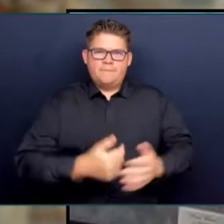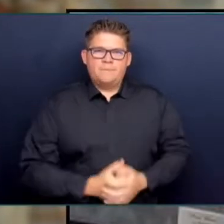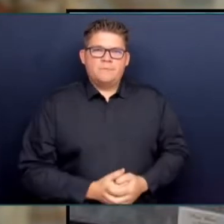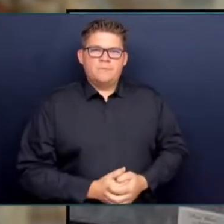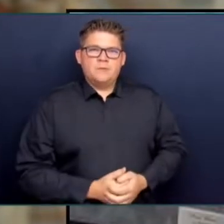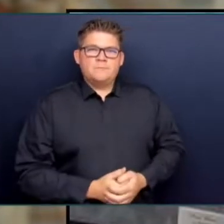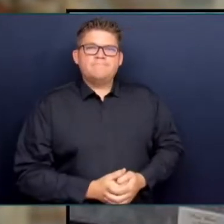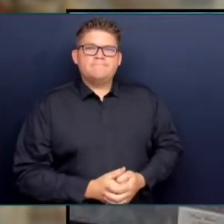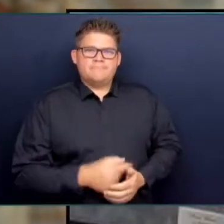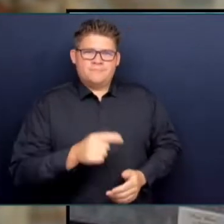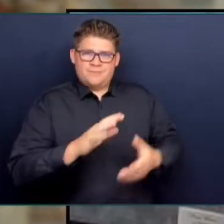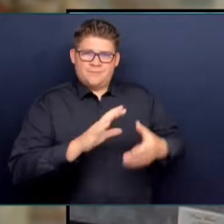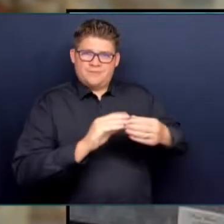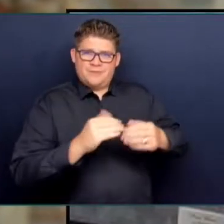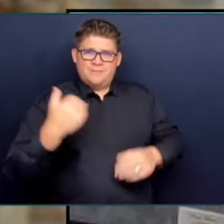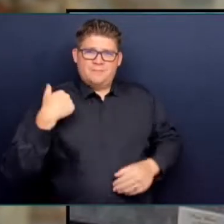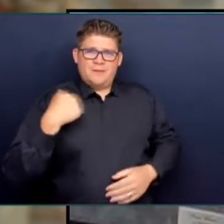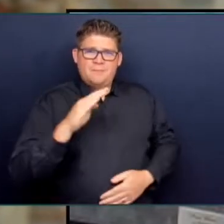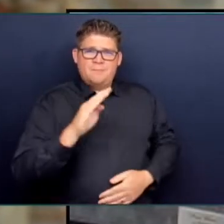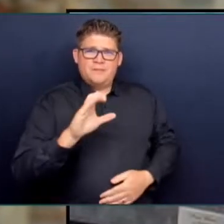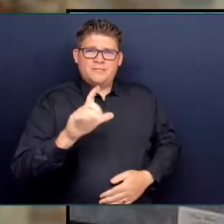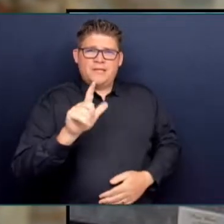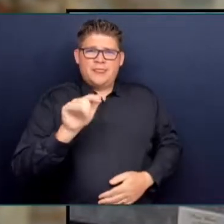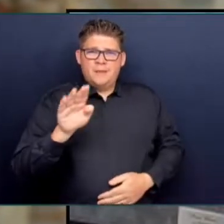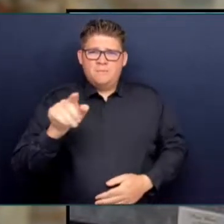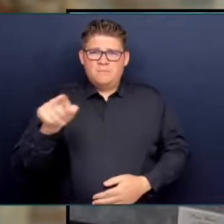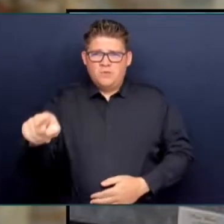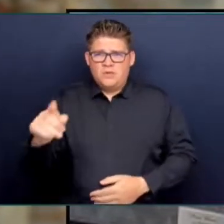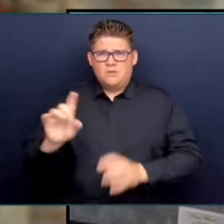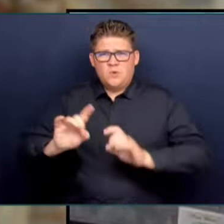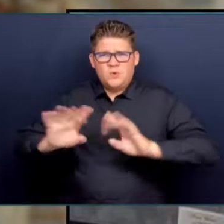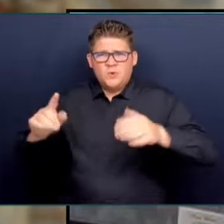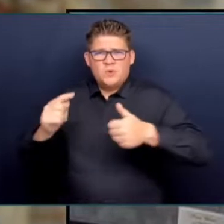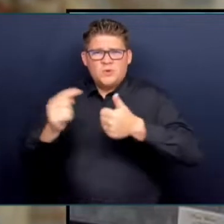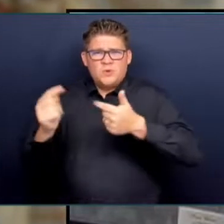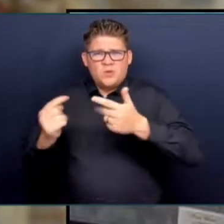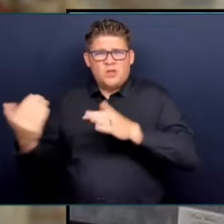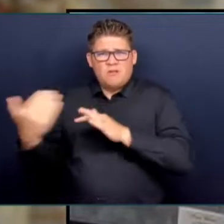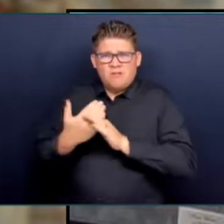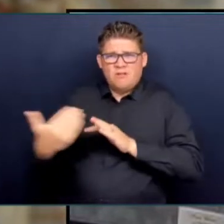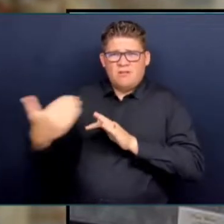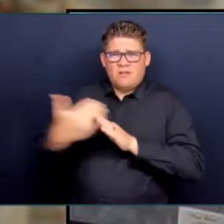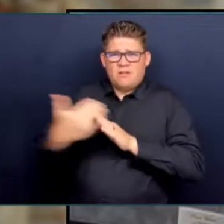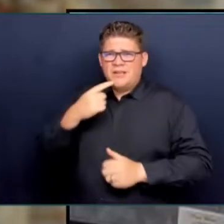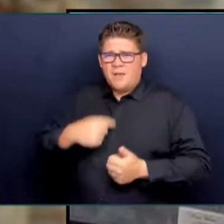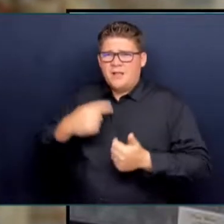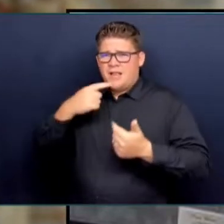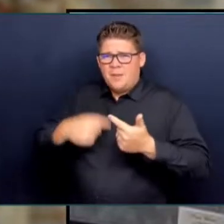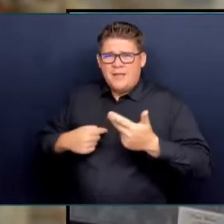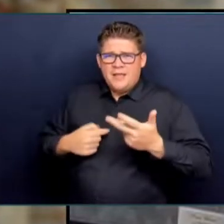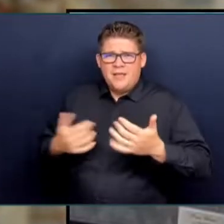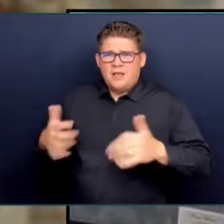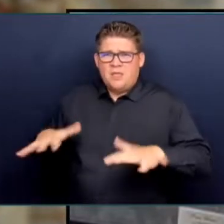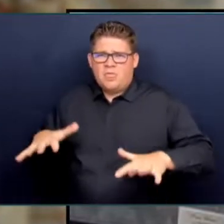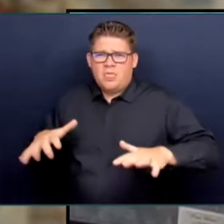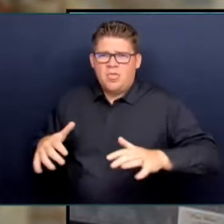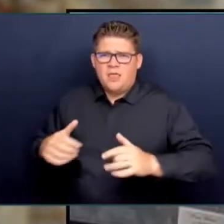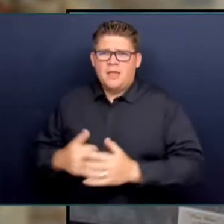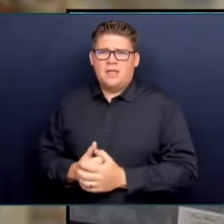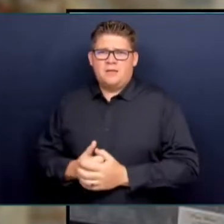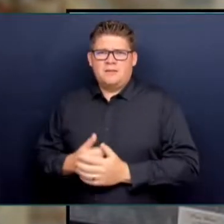to try to prevent me from speaking. And I understand why they're concerned, as they have refused to speak up to defend BC's agricultural